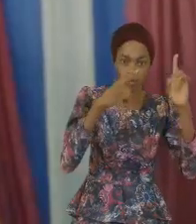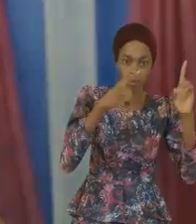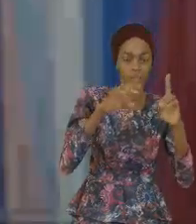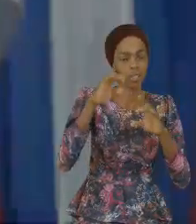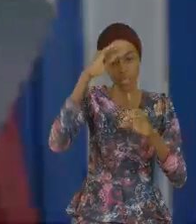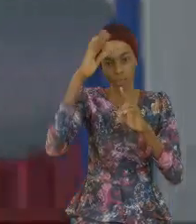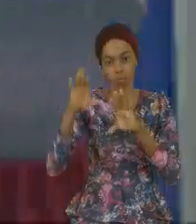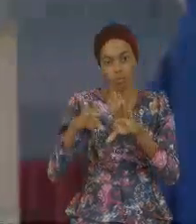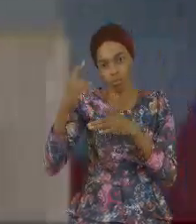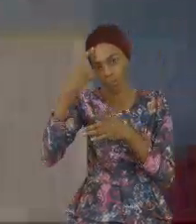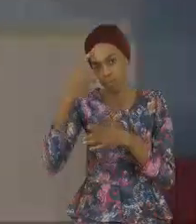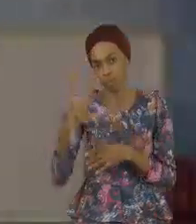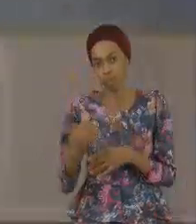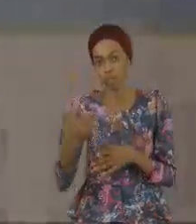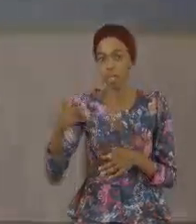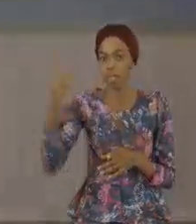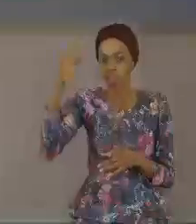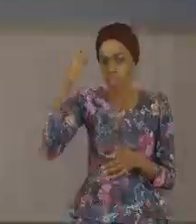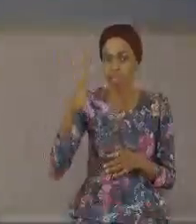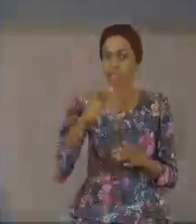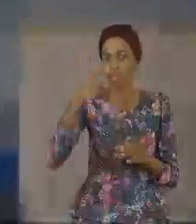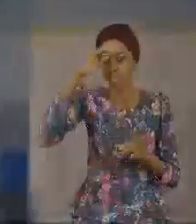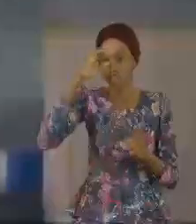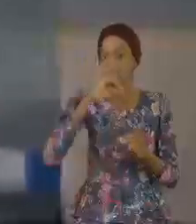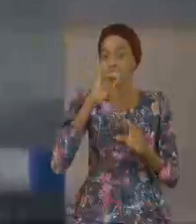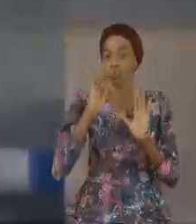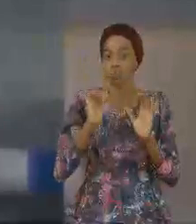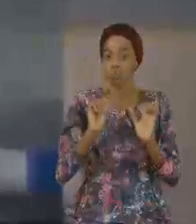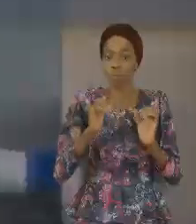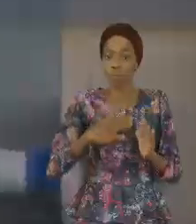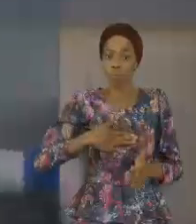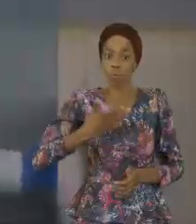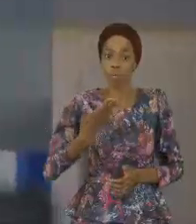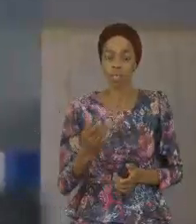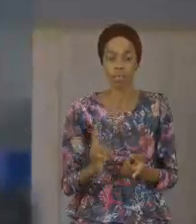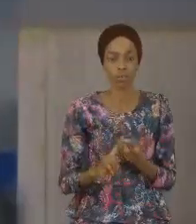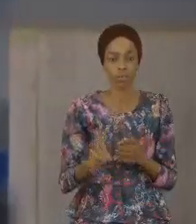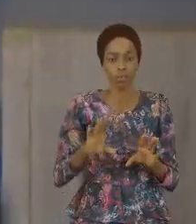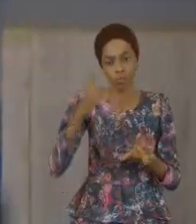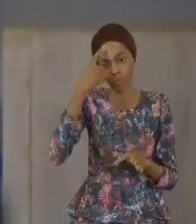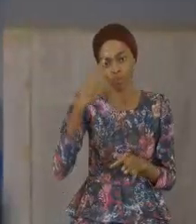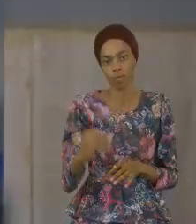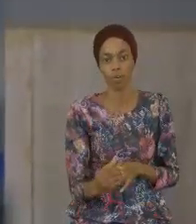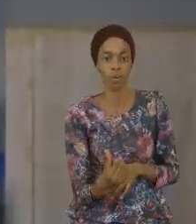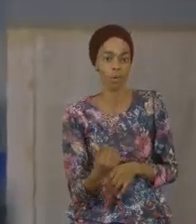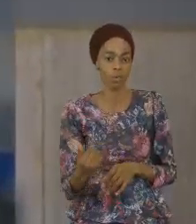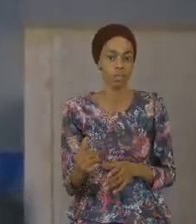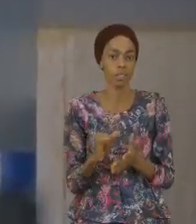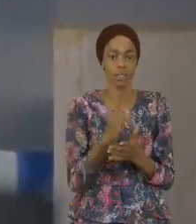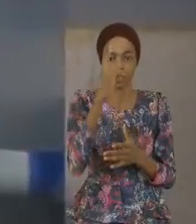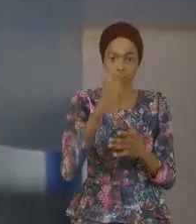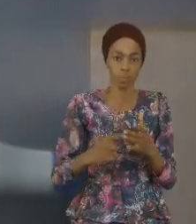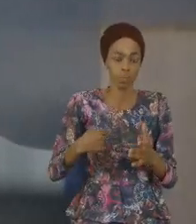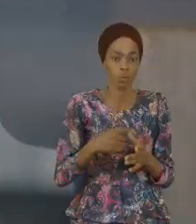others, and he's willing and he has promised that he'll do for another. That's why we call it a transferable concept.